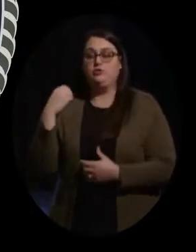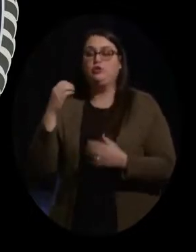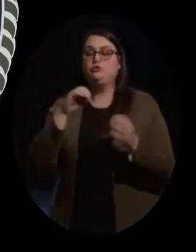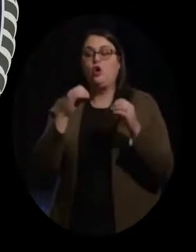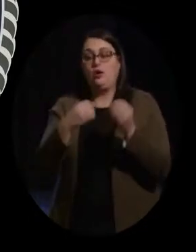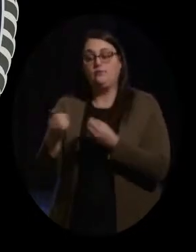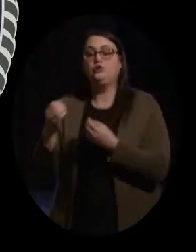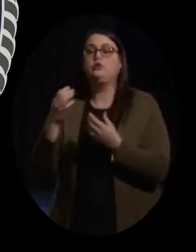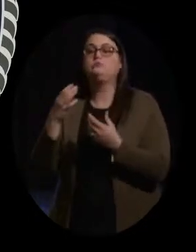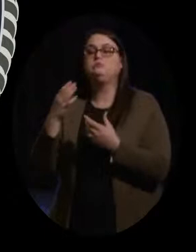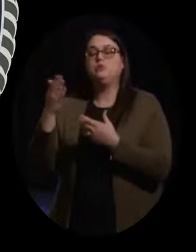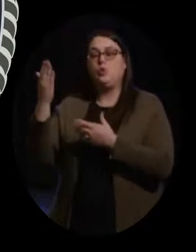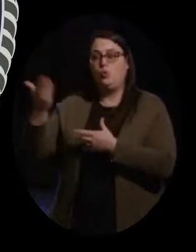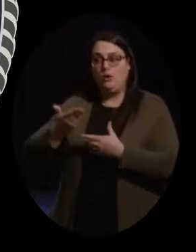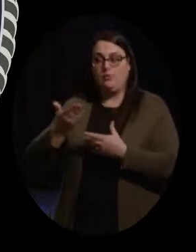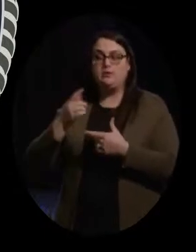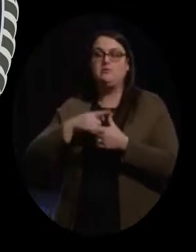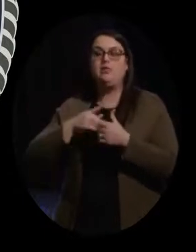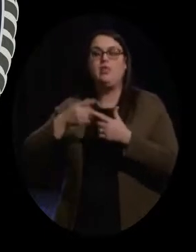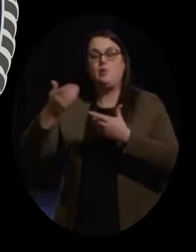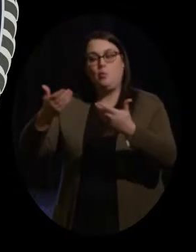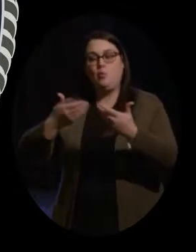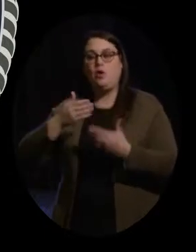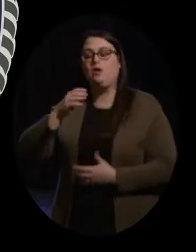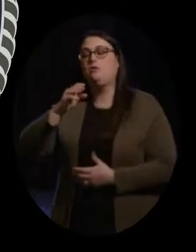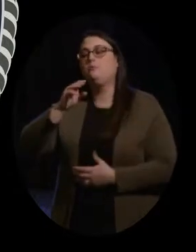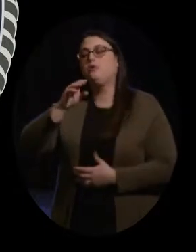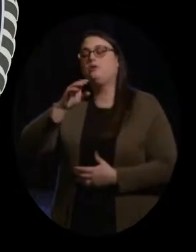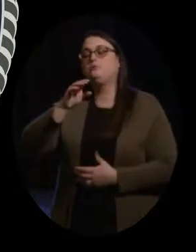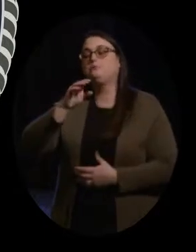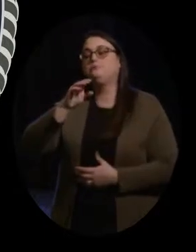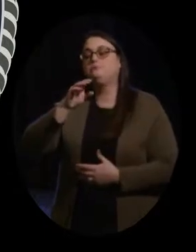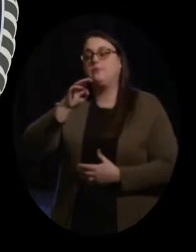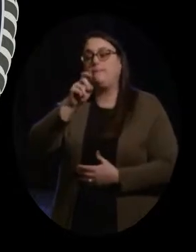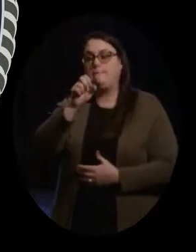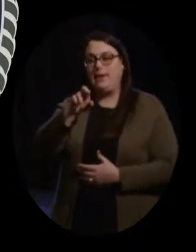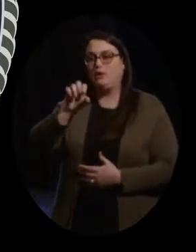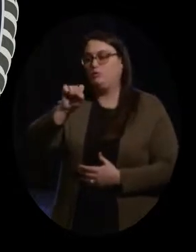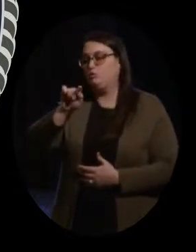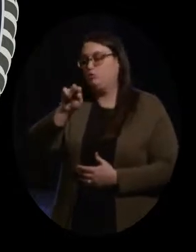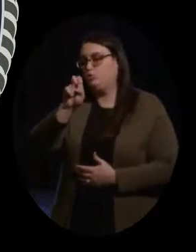introduce Mayor Levar Stoney, CAO Saunders.